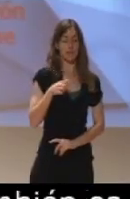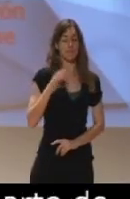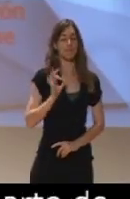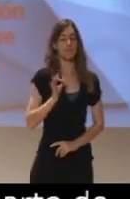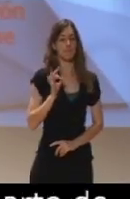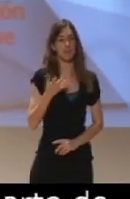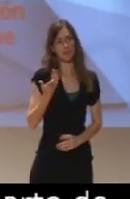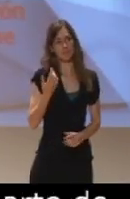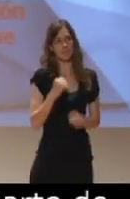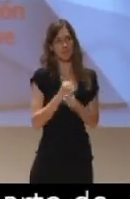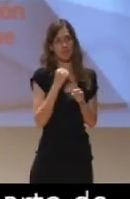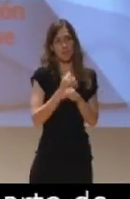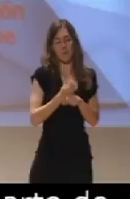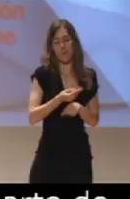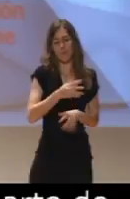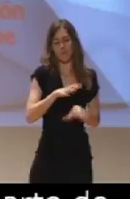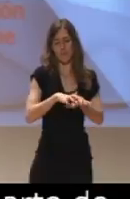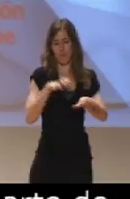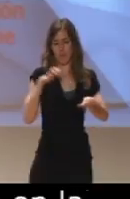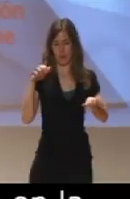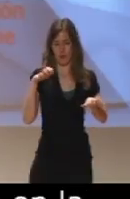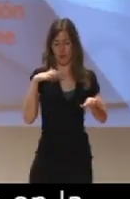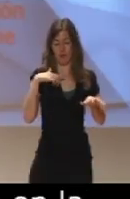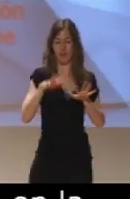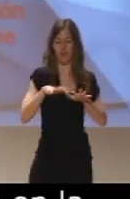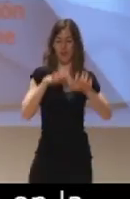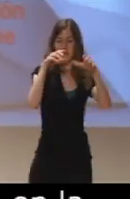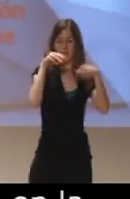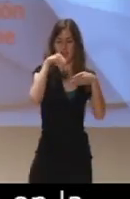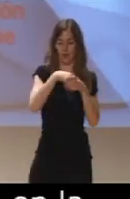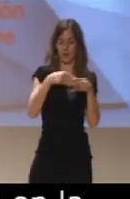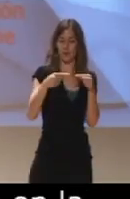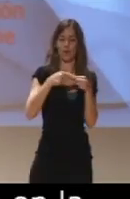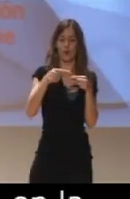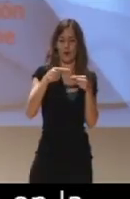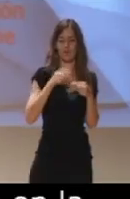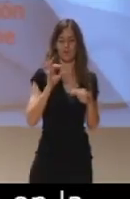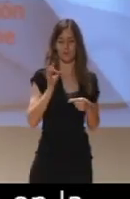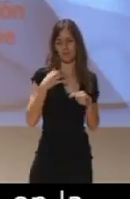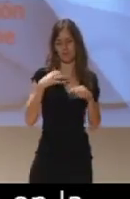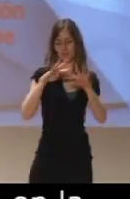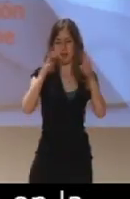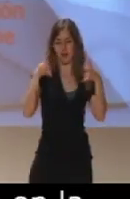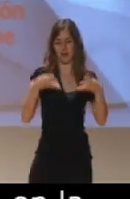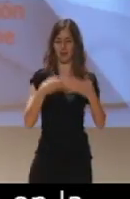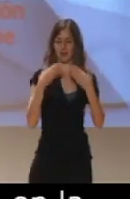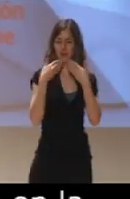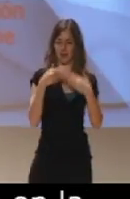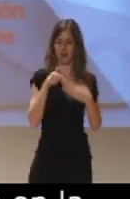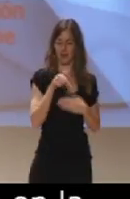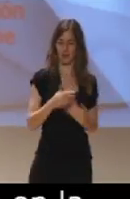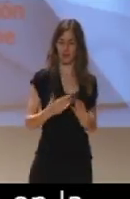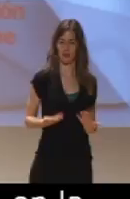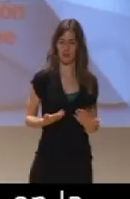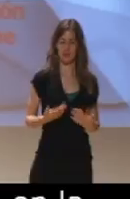most of the learning activities within the UNED is done through the internet.